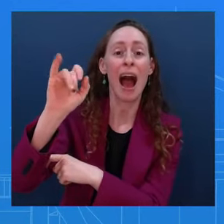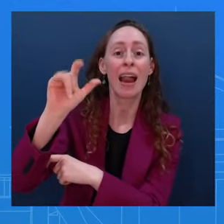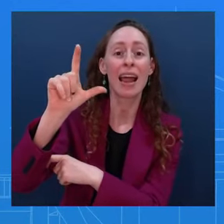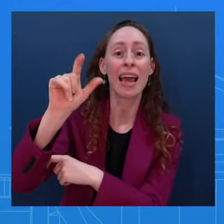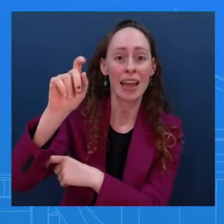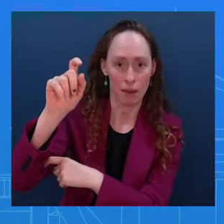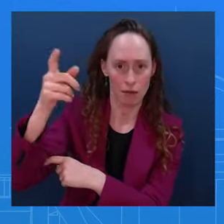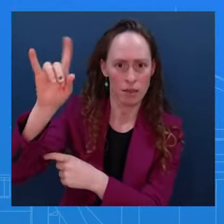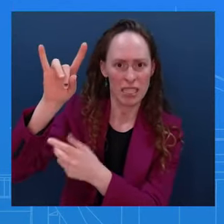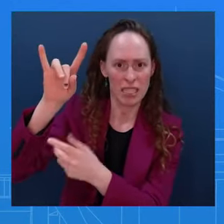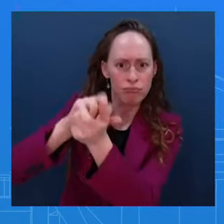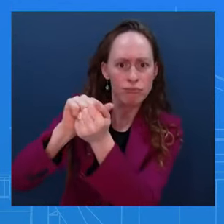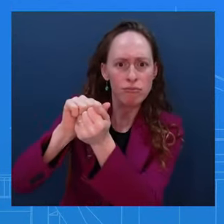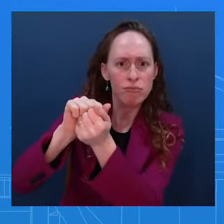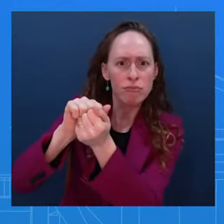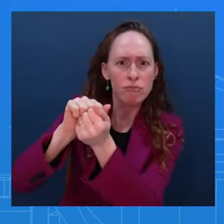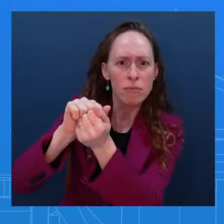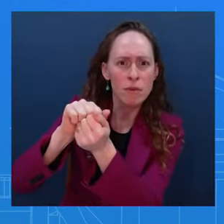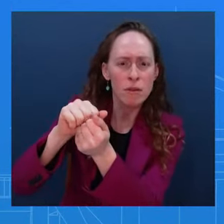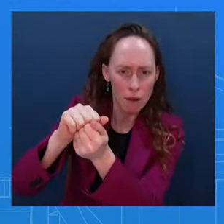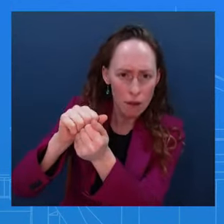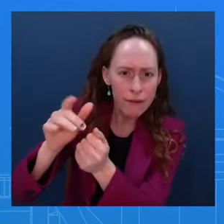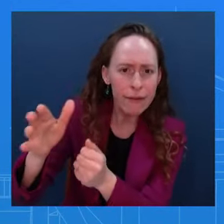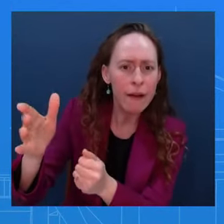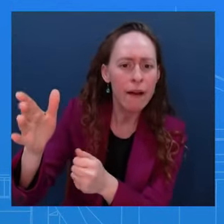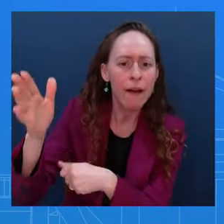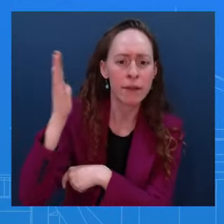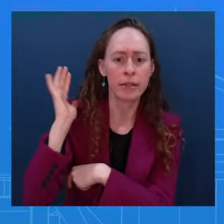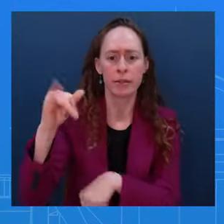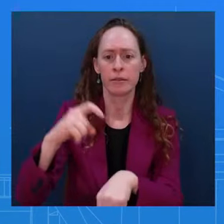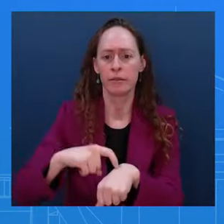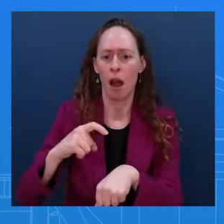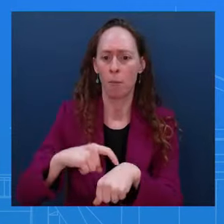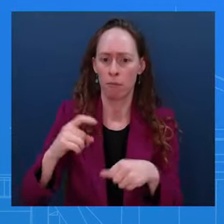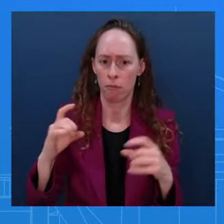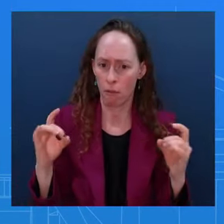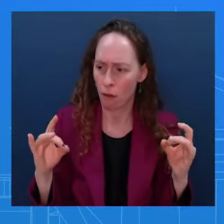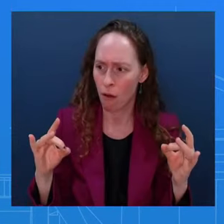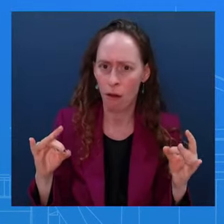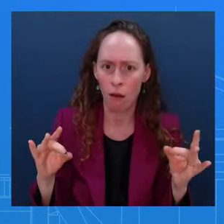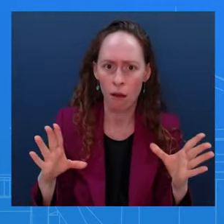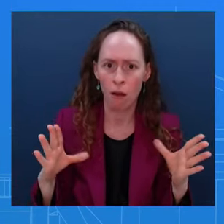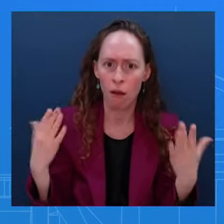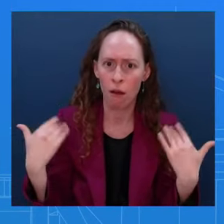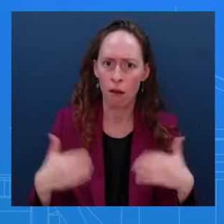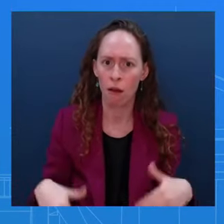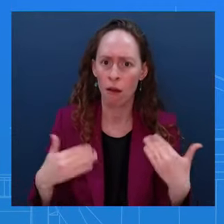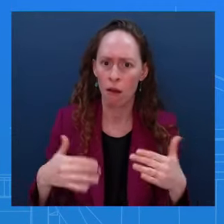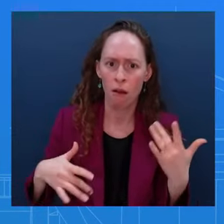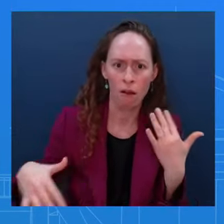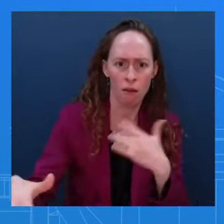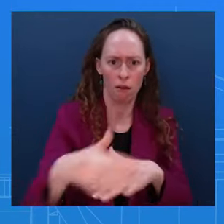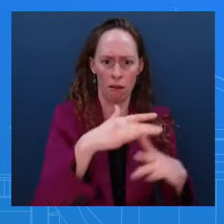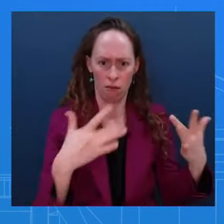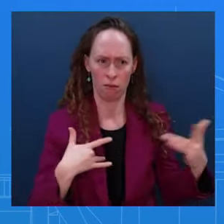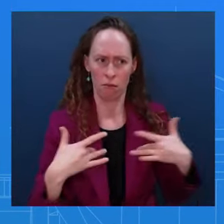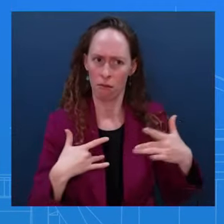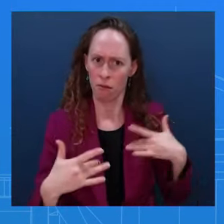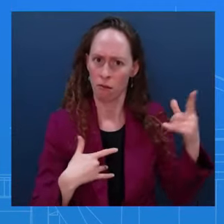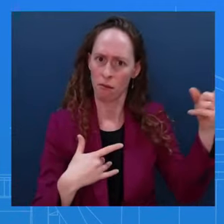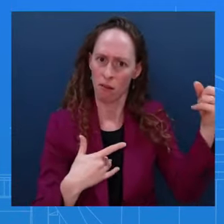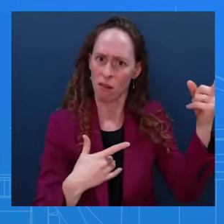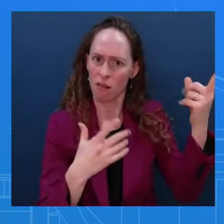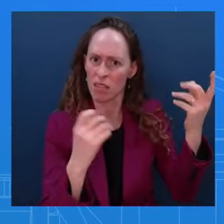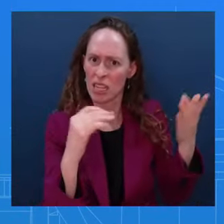a demonstration of a U.S. anti-satellite capability that was ground-based, basically